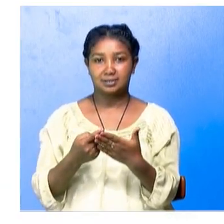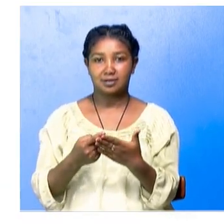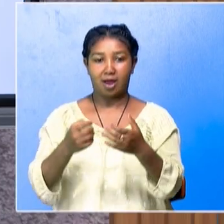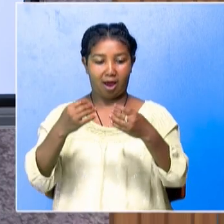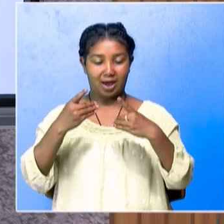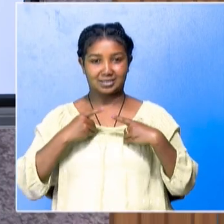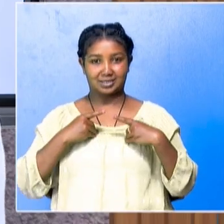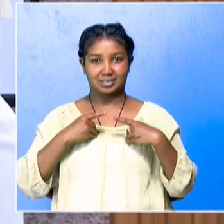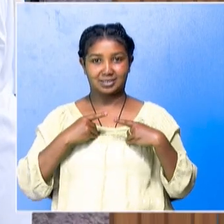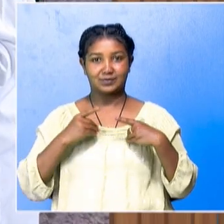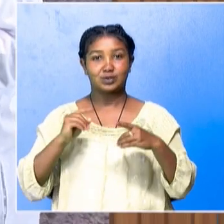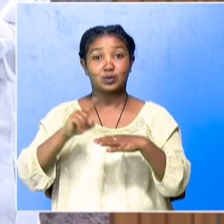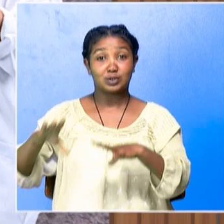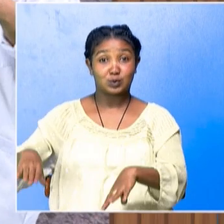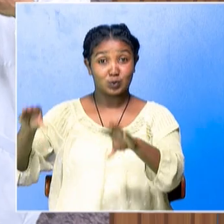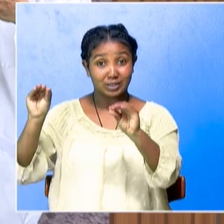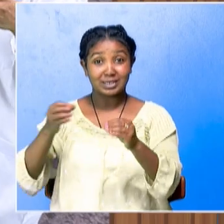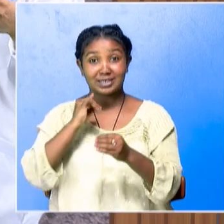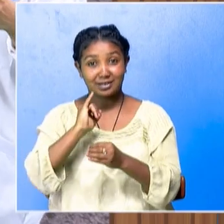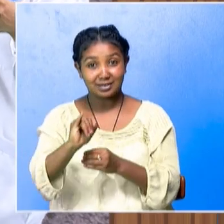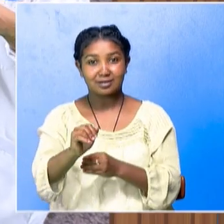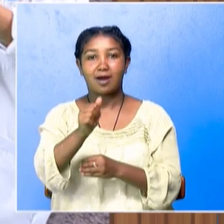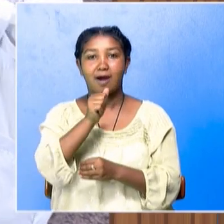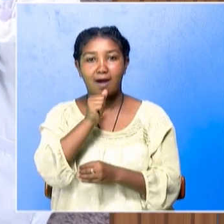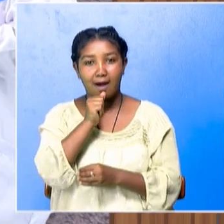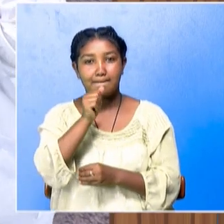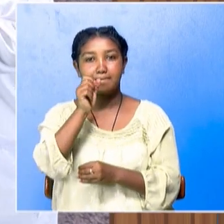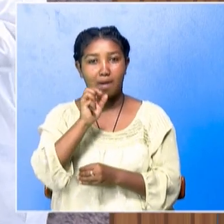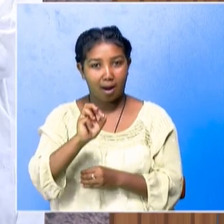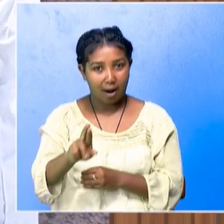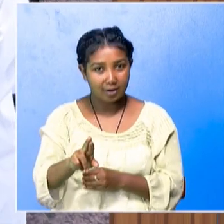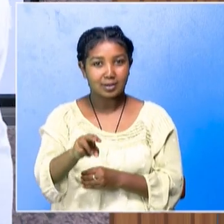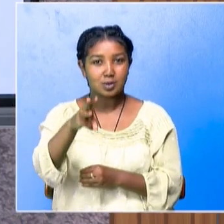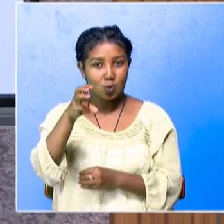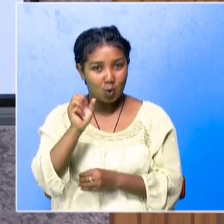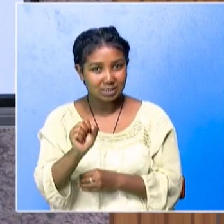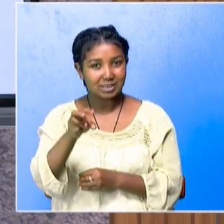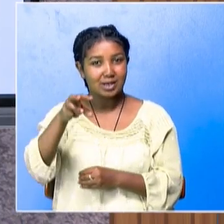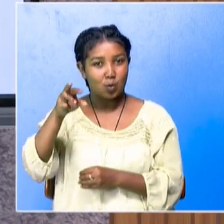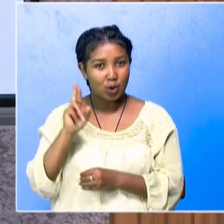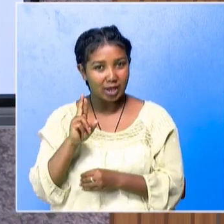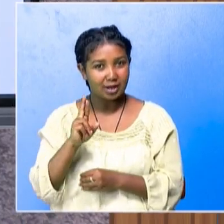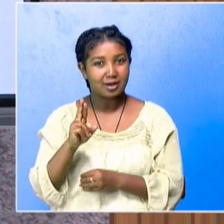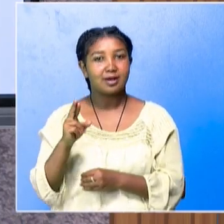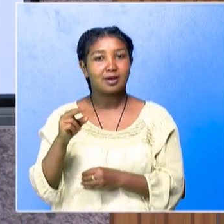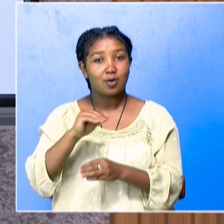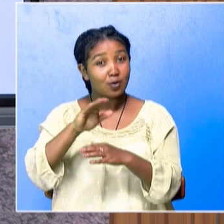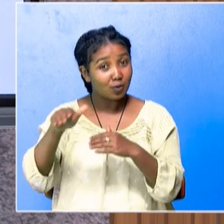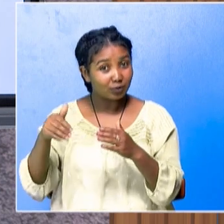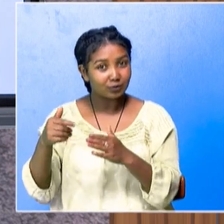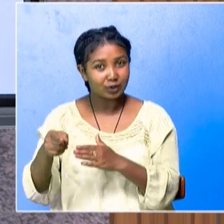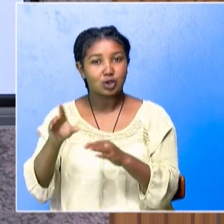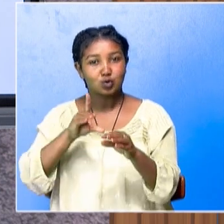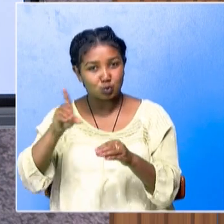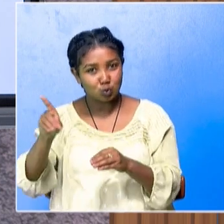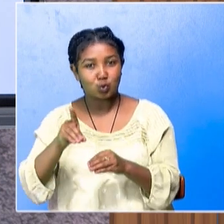had. So students here is, are, was, were, and we can use also